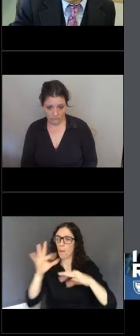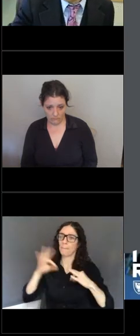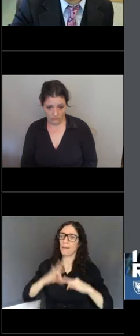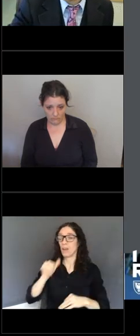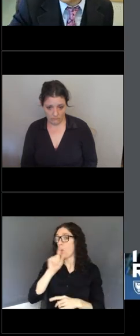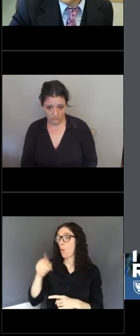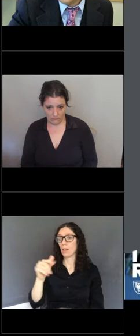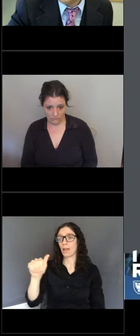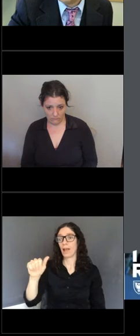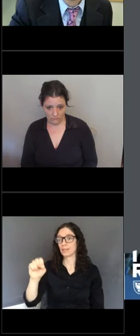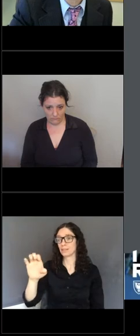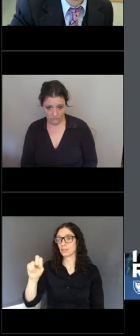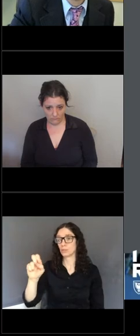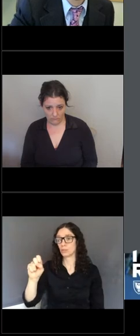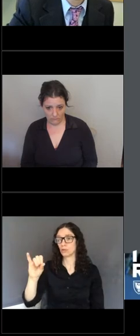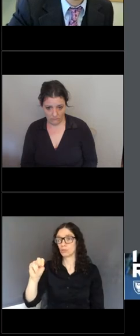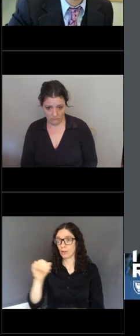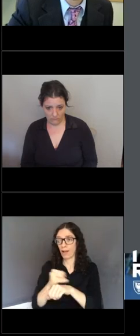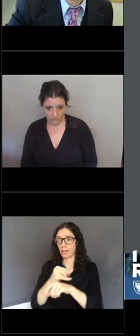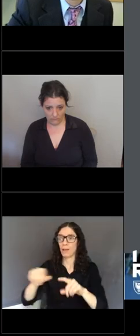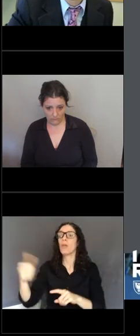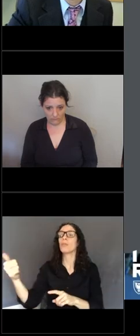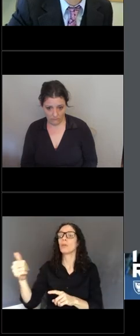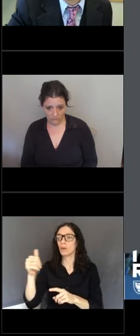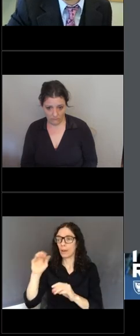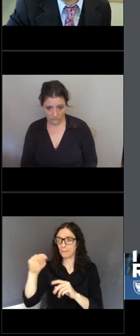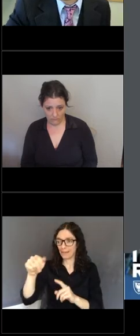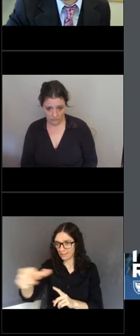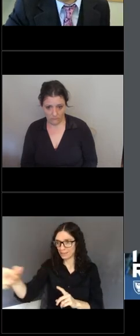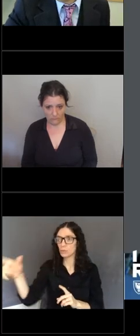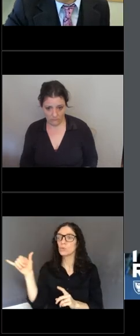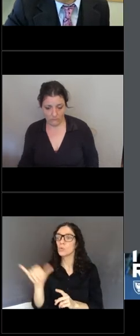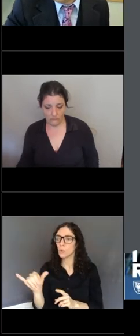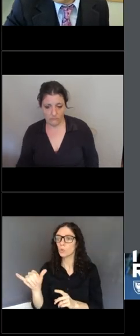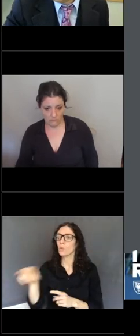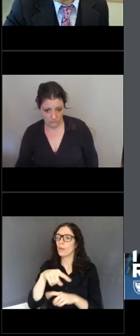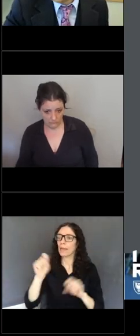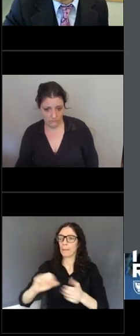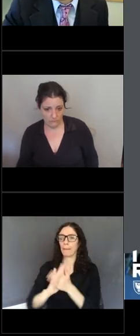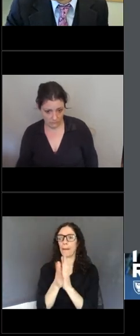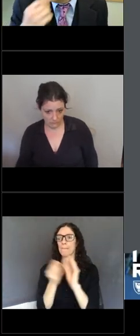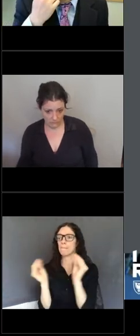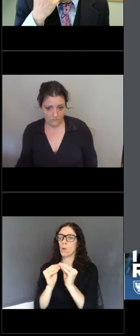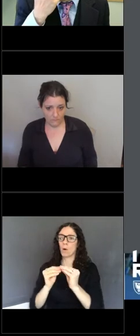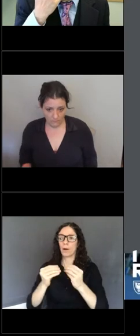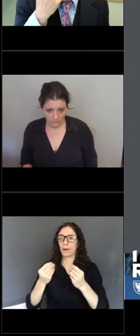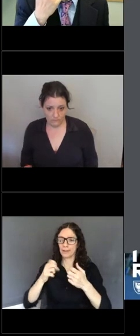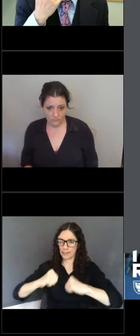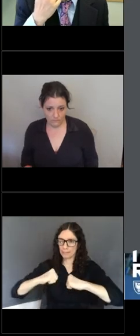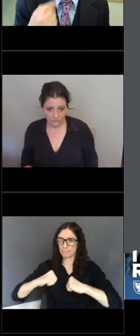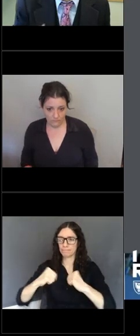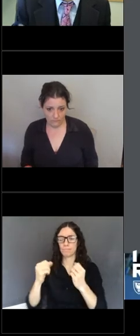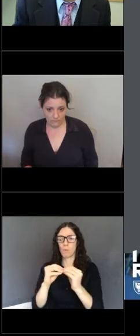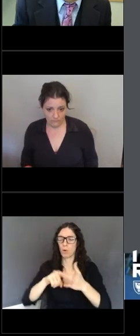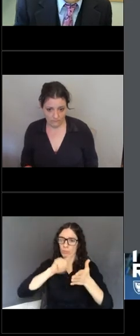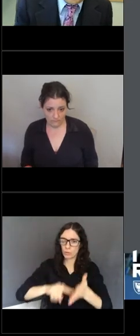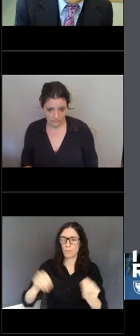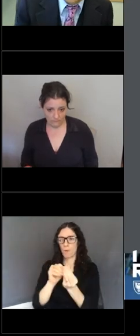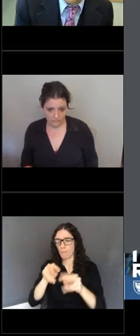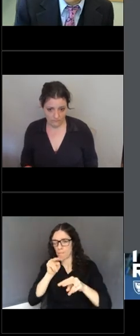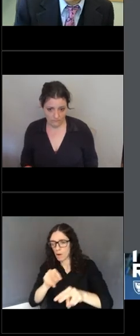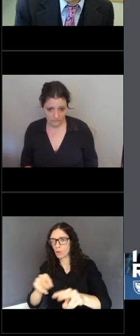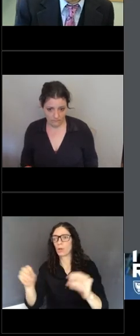the other MPAs that are right now faced and confronting with dealing with climate change. In a lot of these cases, when you're designing a new MPA, you can have